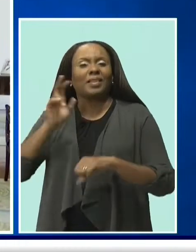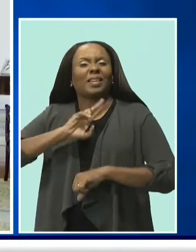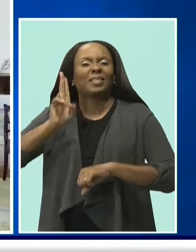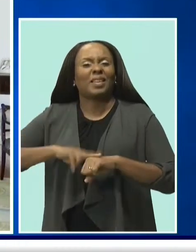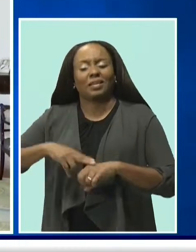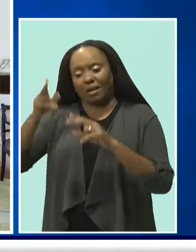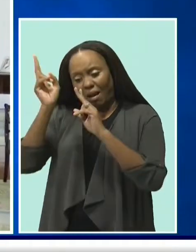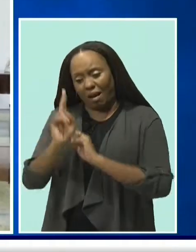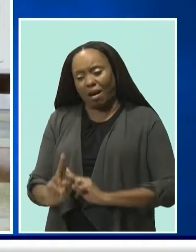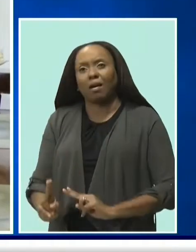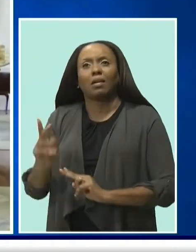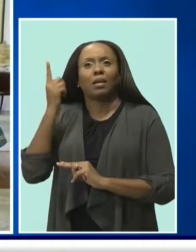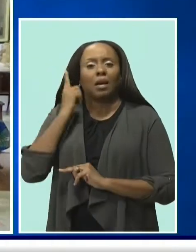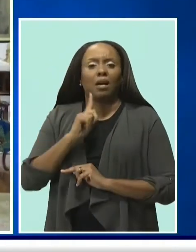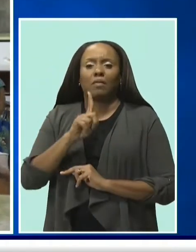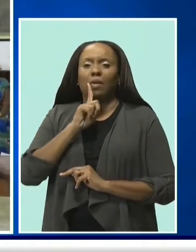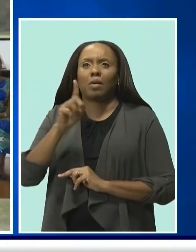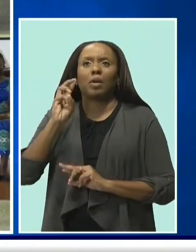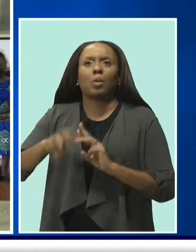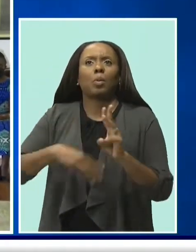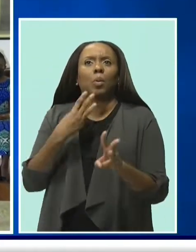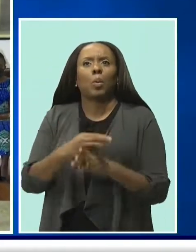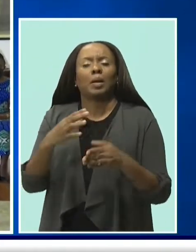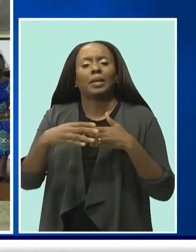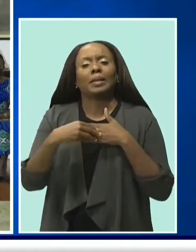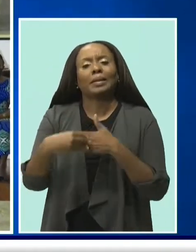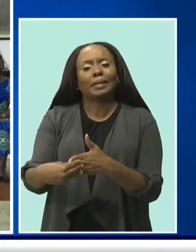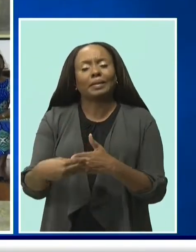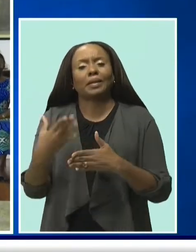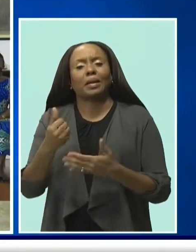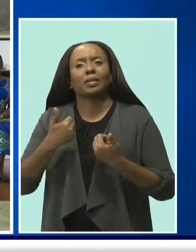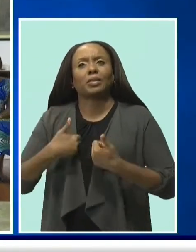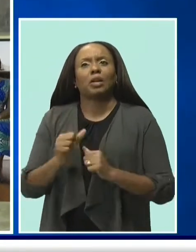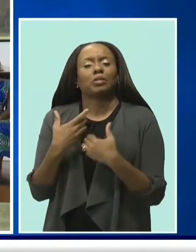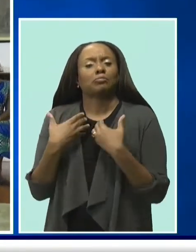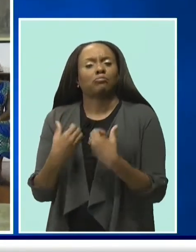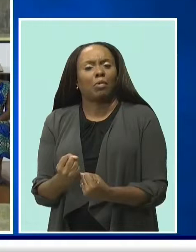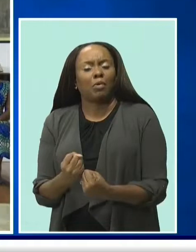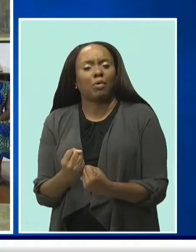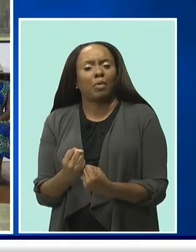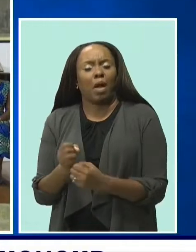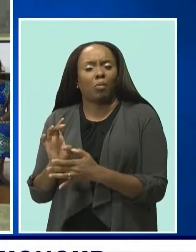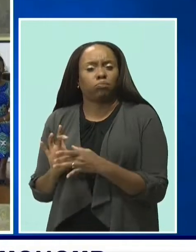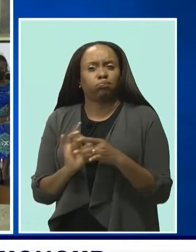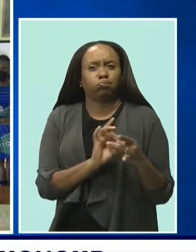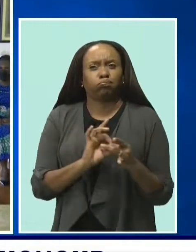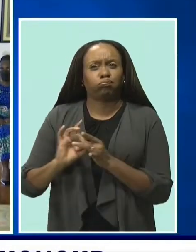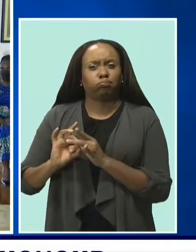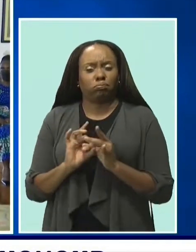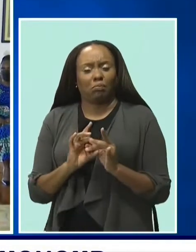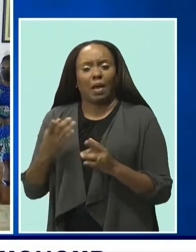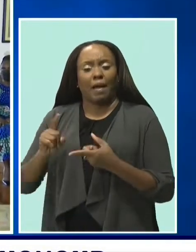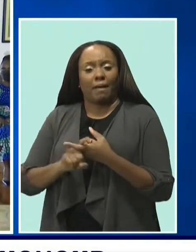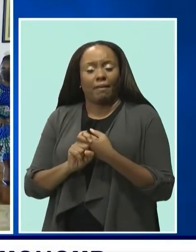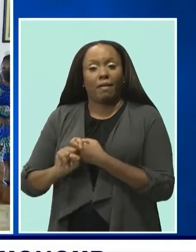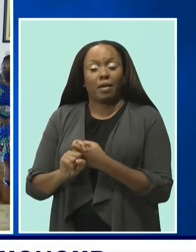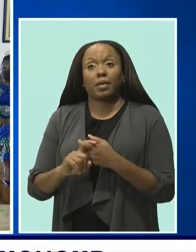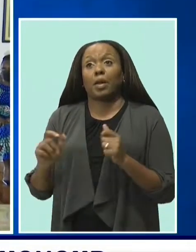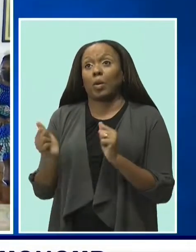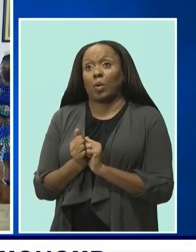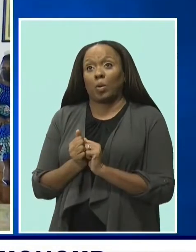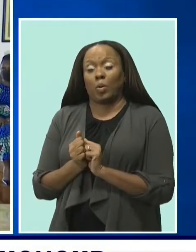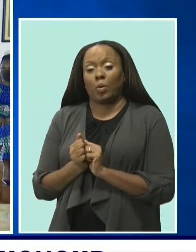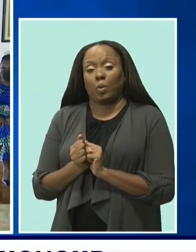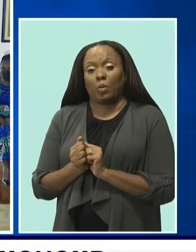honor for his outstanding global leadership and efforts to strengthen bonds of cooperation and friendship between the Republic